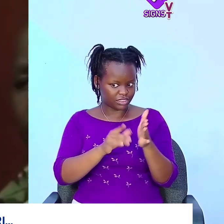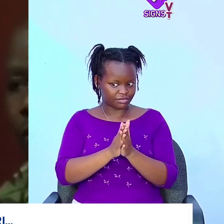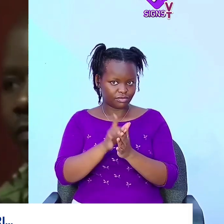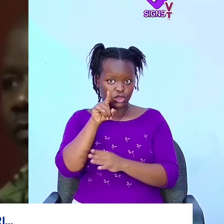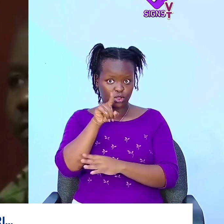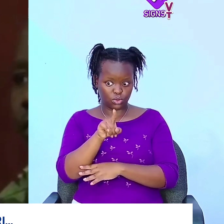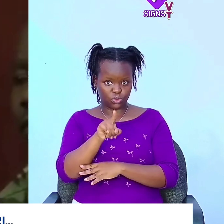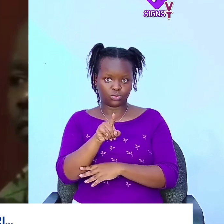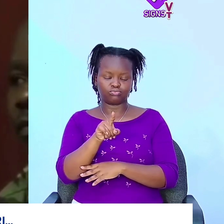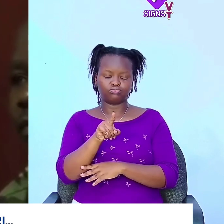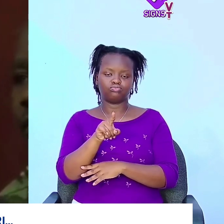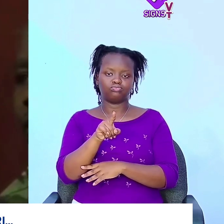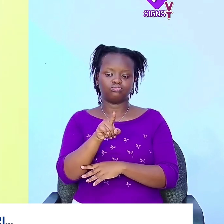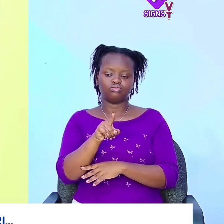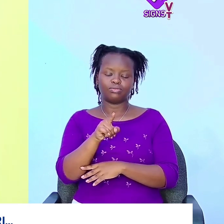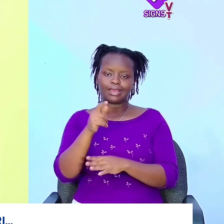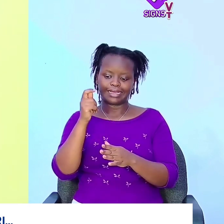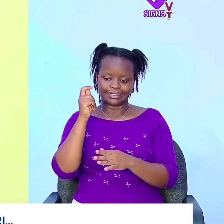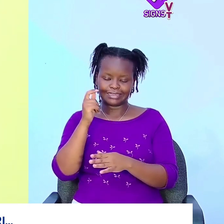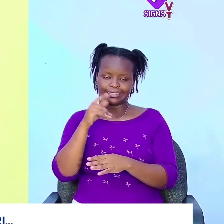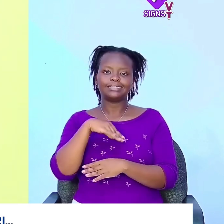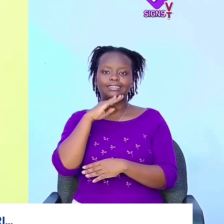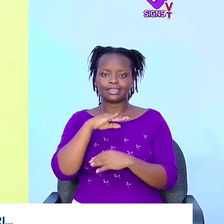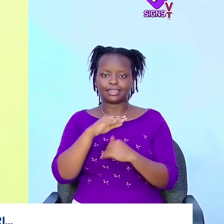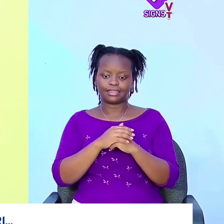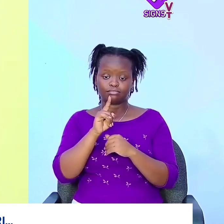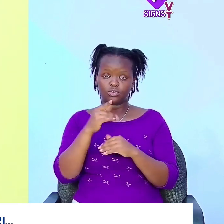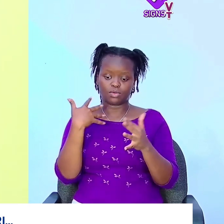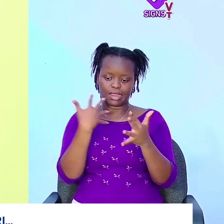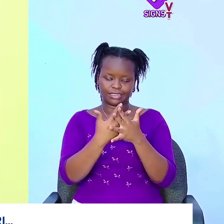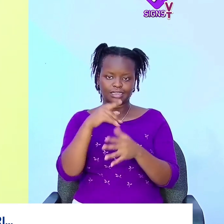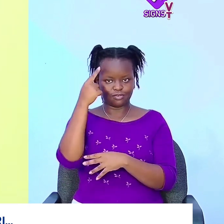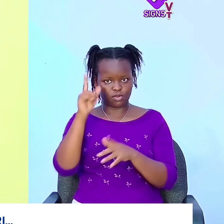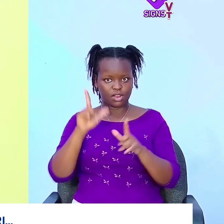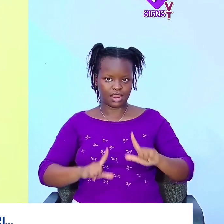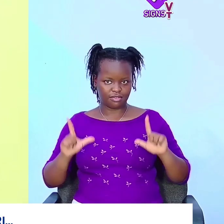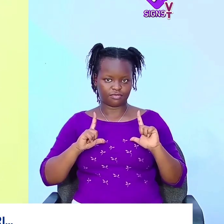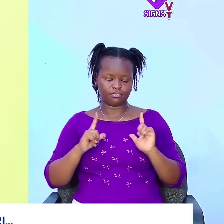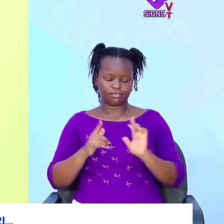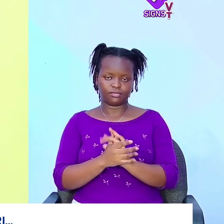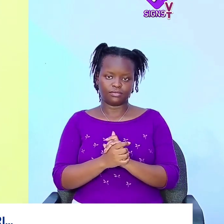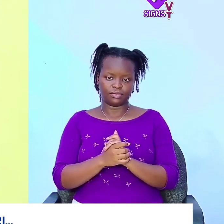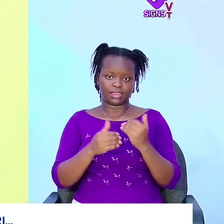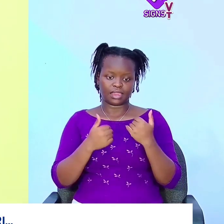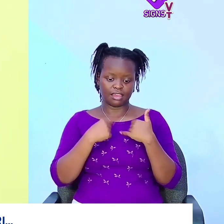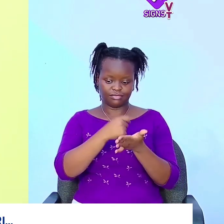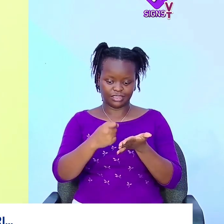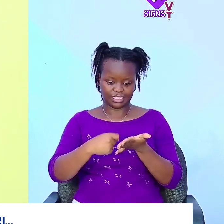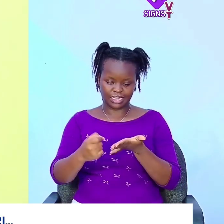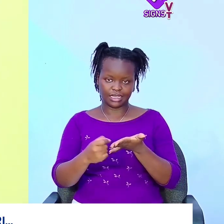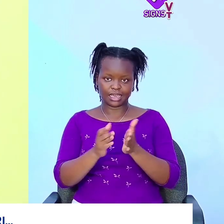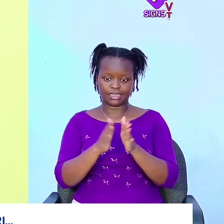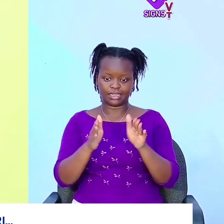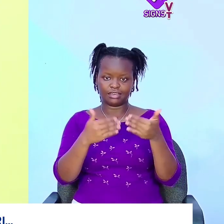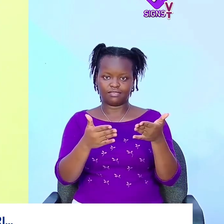sentenced to death. A death warrant shall be transmitted to the competent authority for signing and carrying out of the sentence